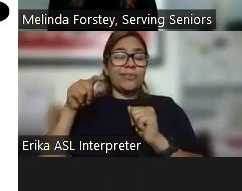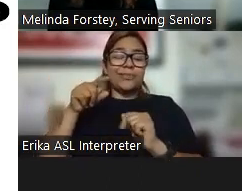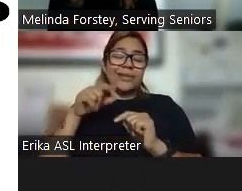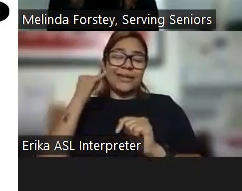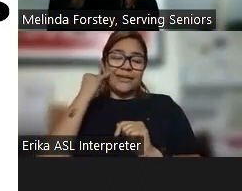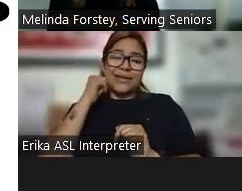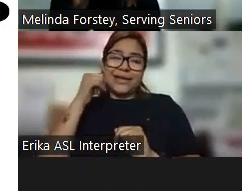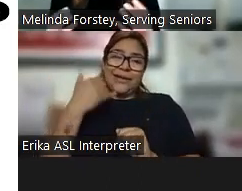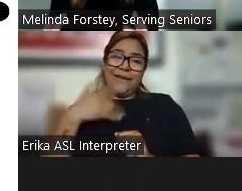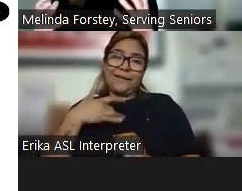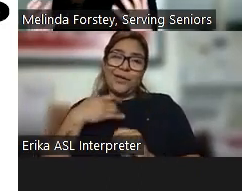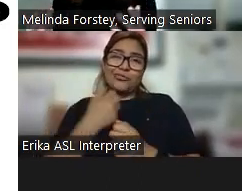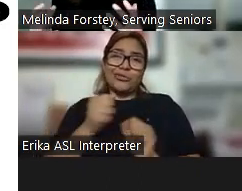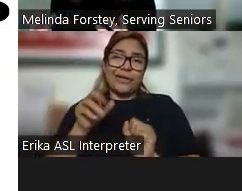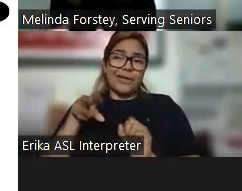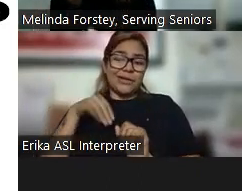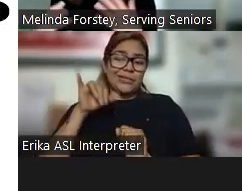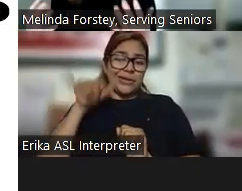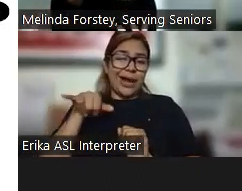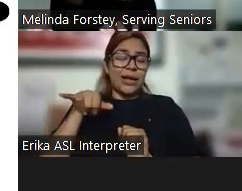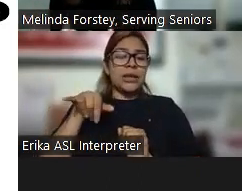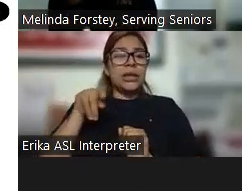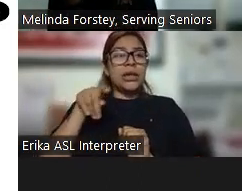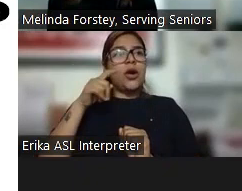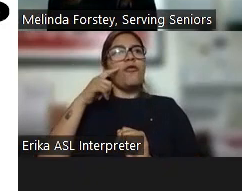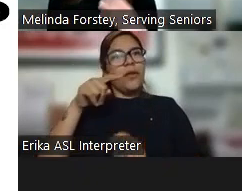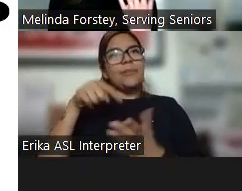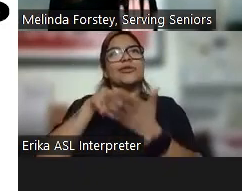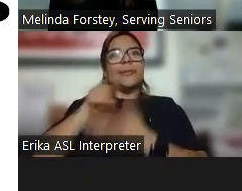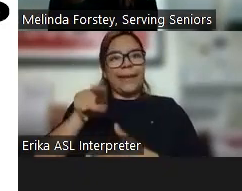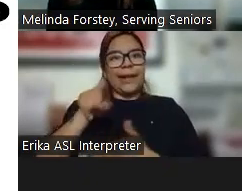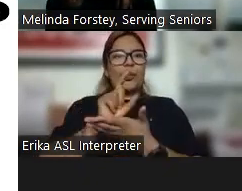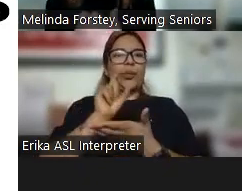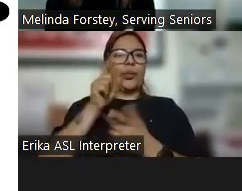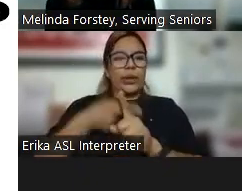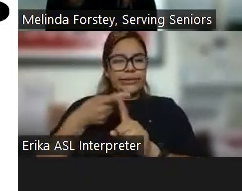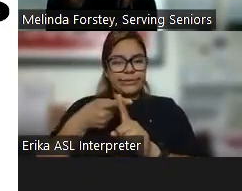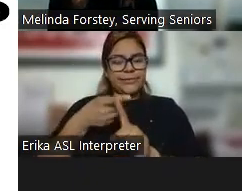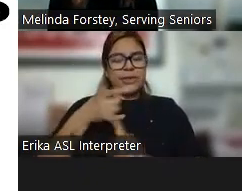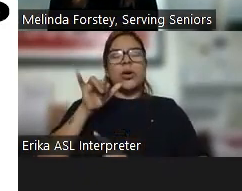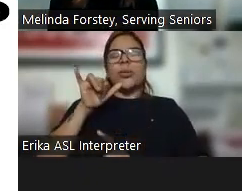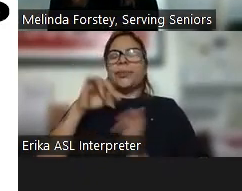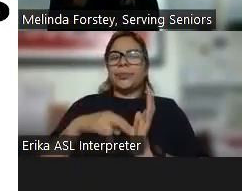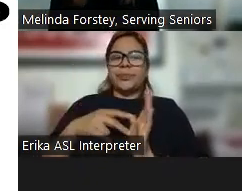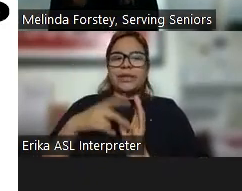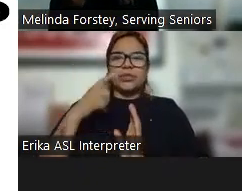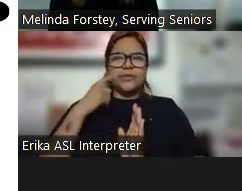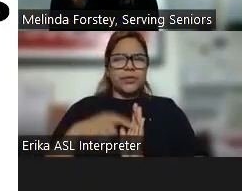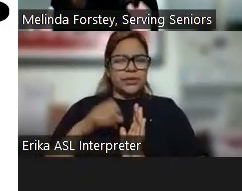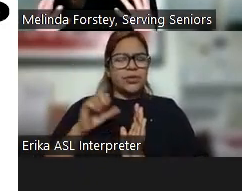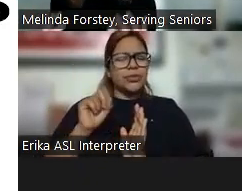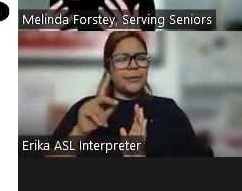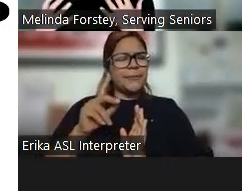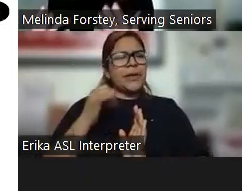we surveyed. This is really an economic issue. And as Patty and Hannah both noted, with a